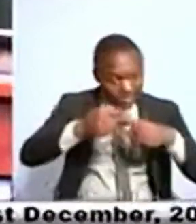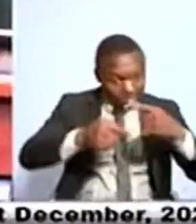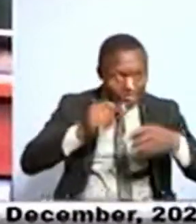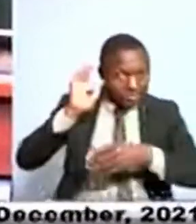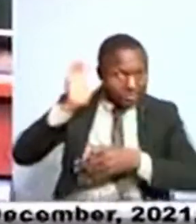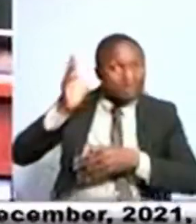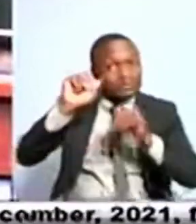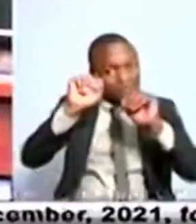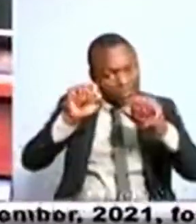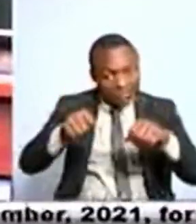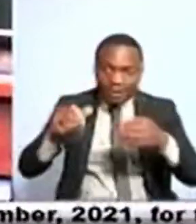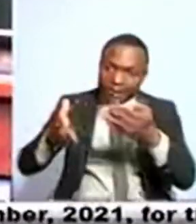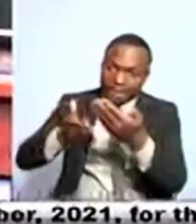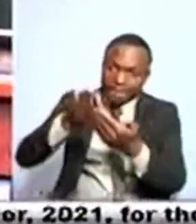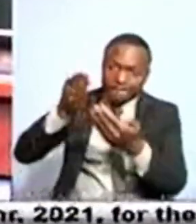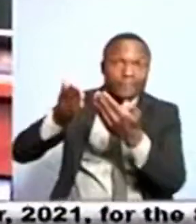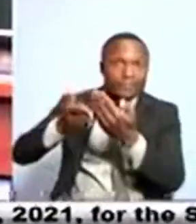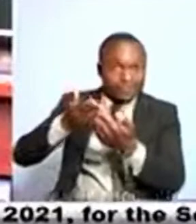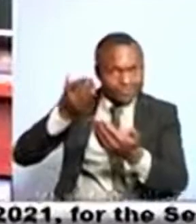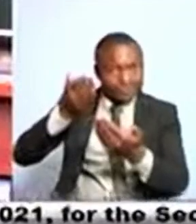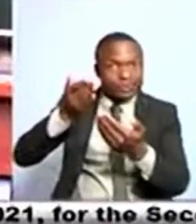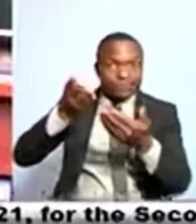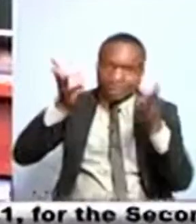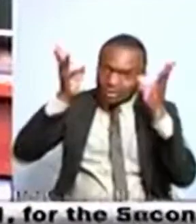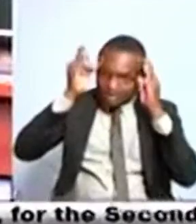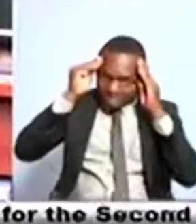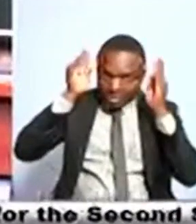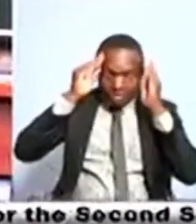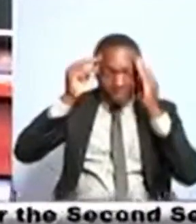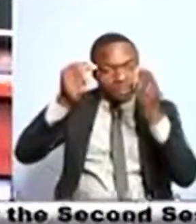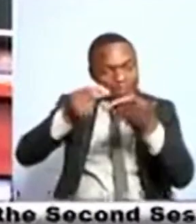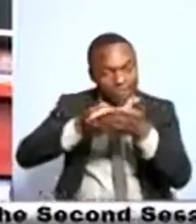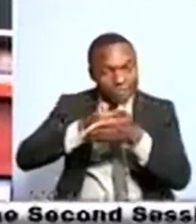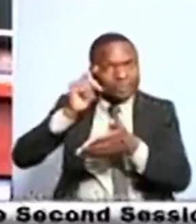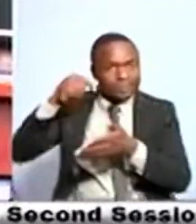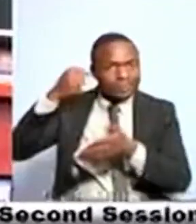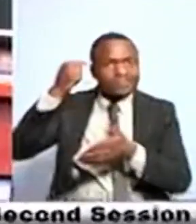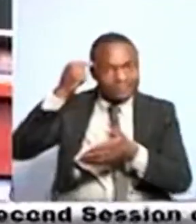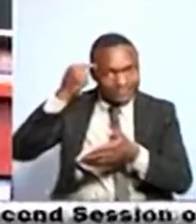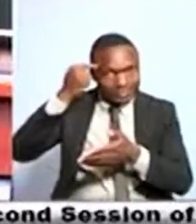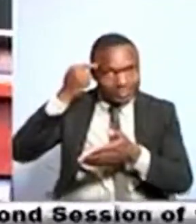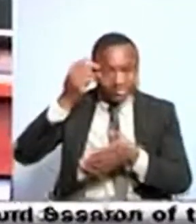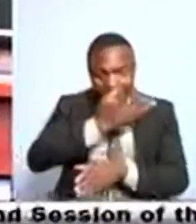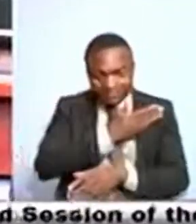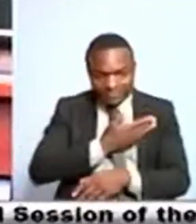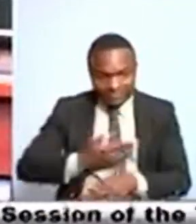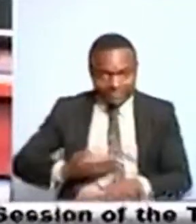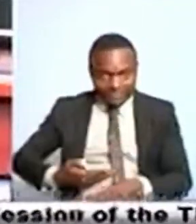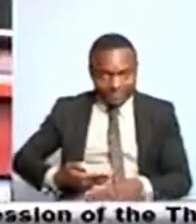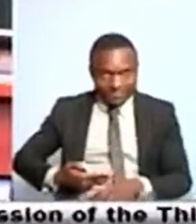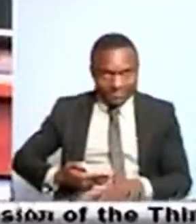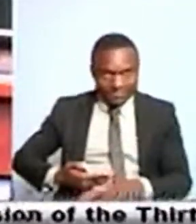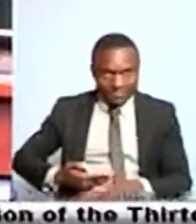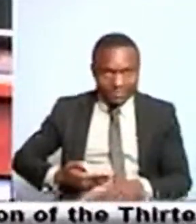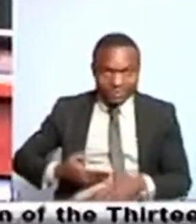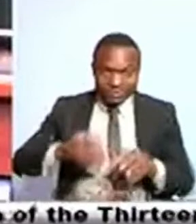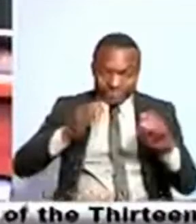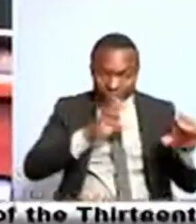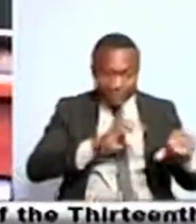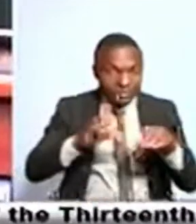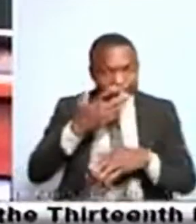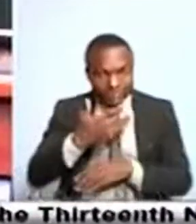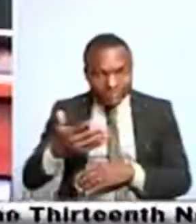they can be comforted in the knowledge that this new Dawn administration is determined to be doing